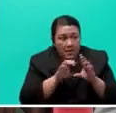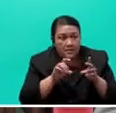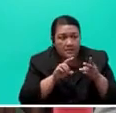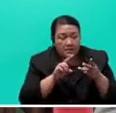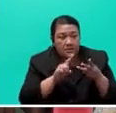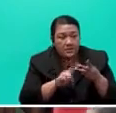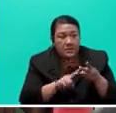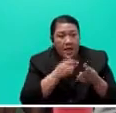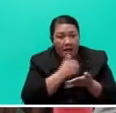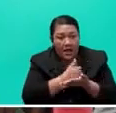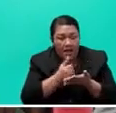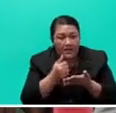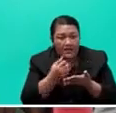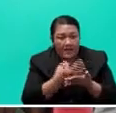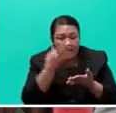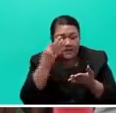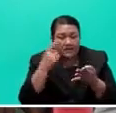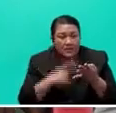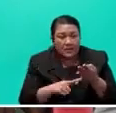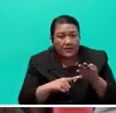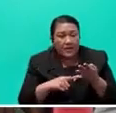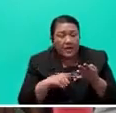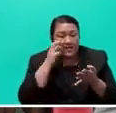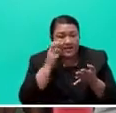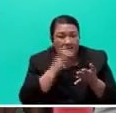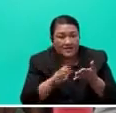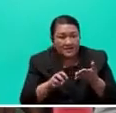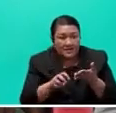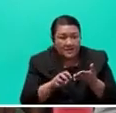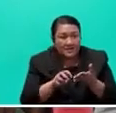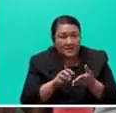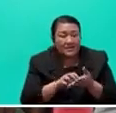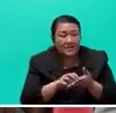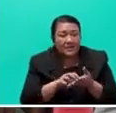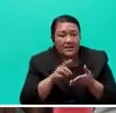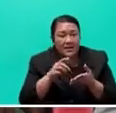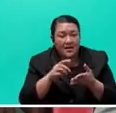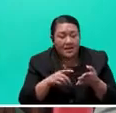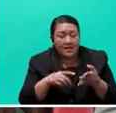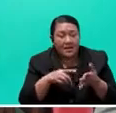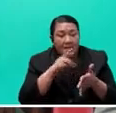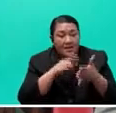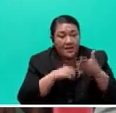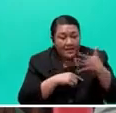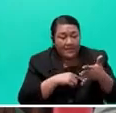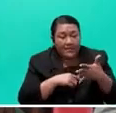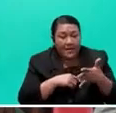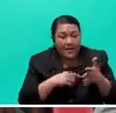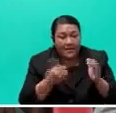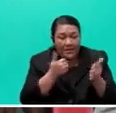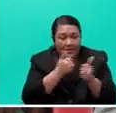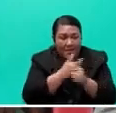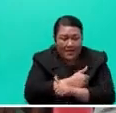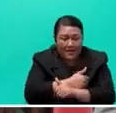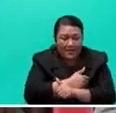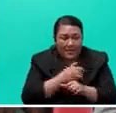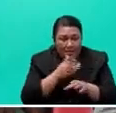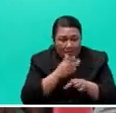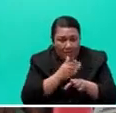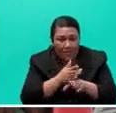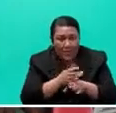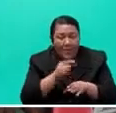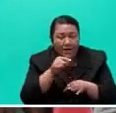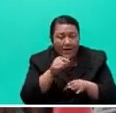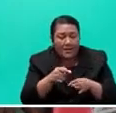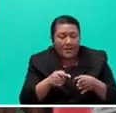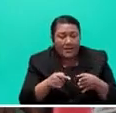and finance. Part 4 deals with the register. Part 5 with the management of potential World Heritage Place.